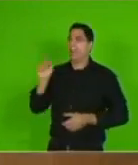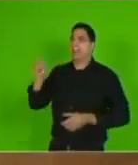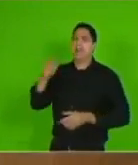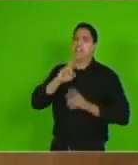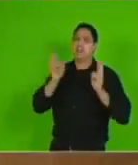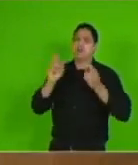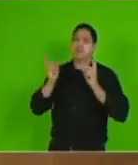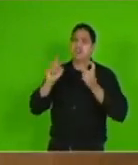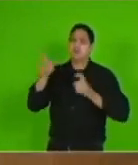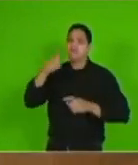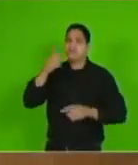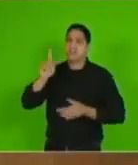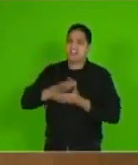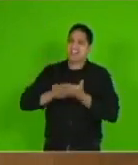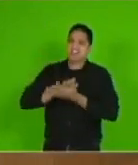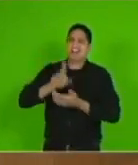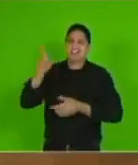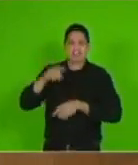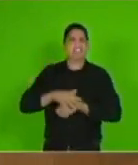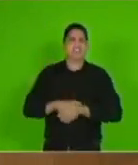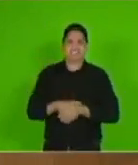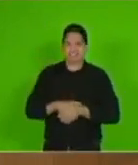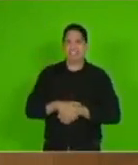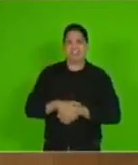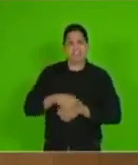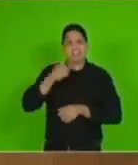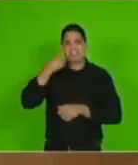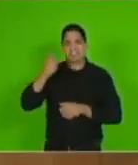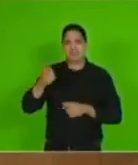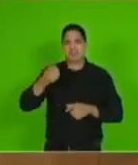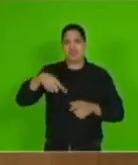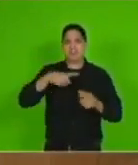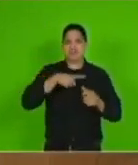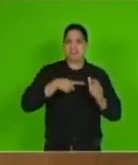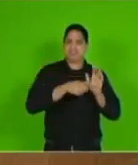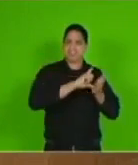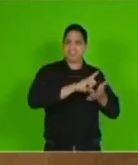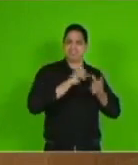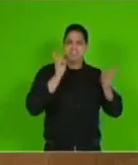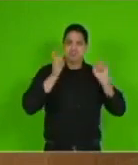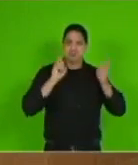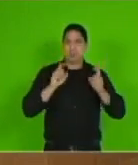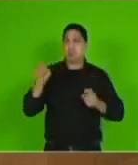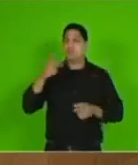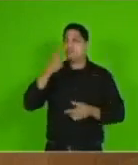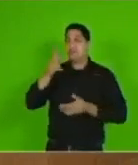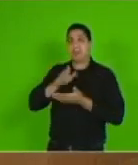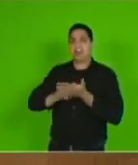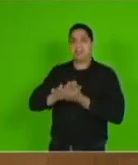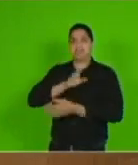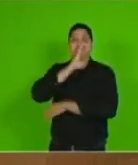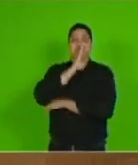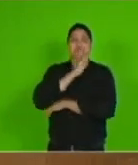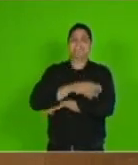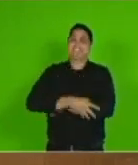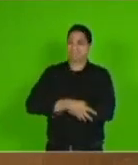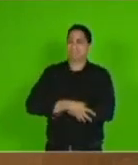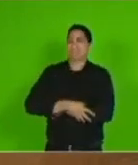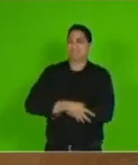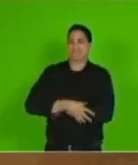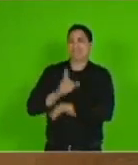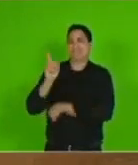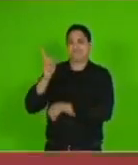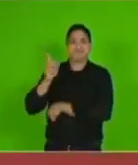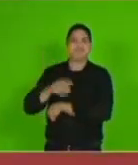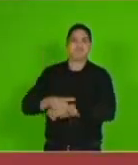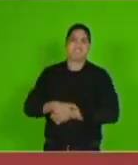you to have goods for many years. He wants you goods that will last you right now, that you will use right now, that will bring you to eternity right now.